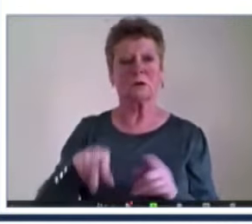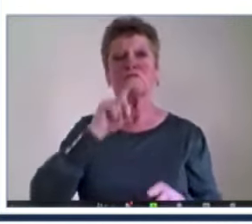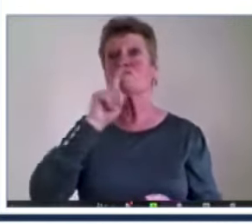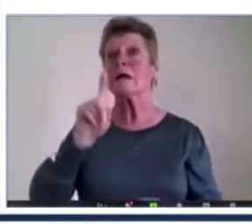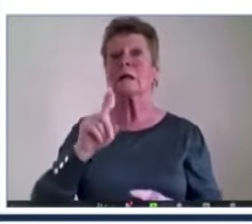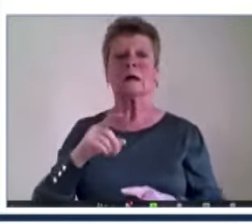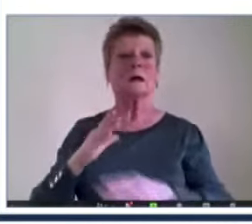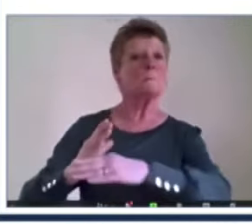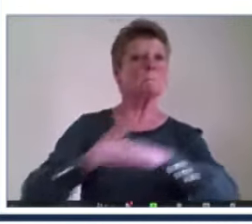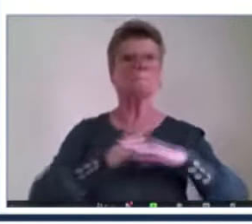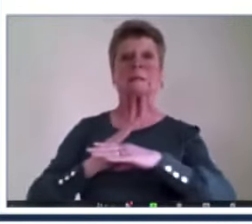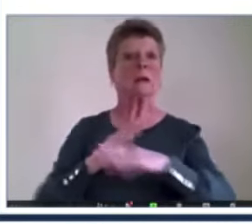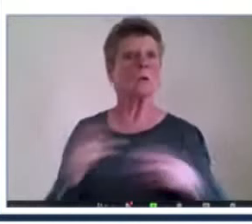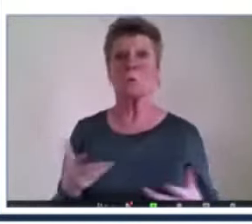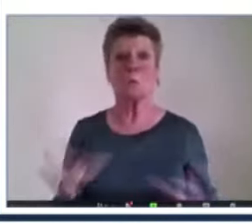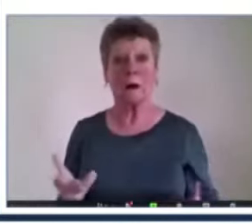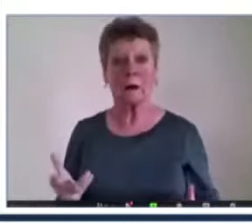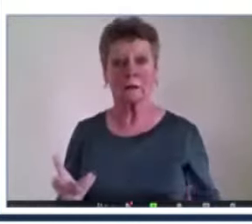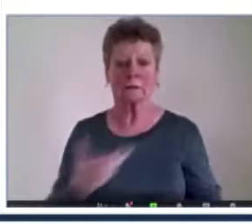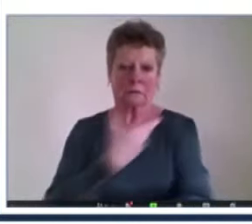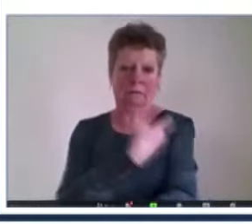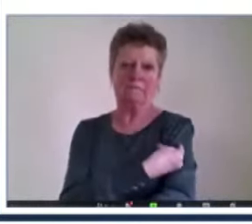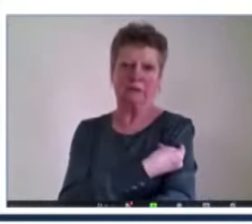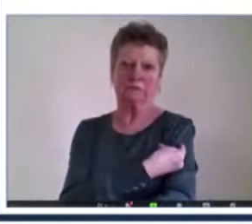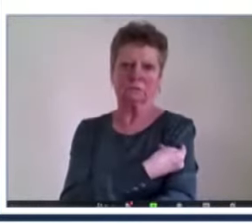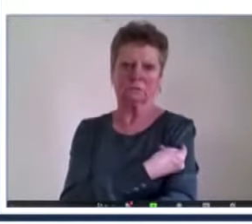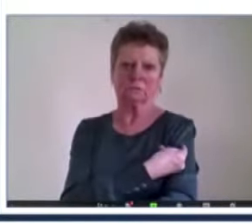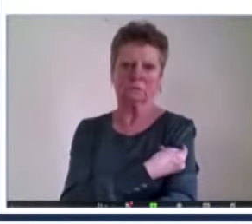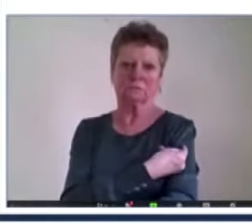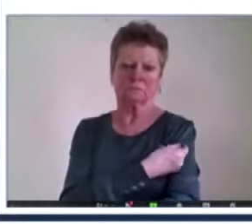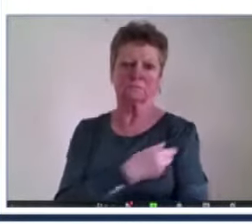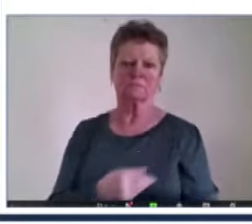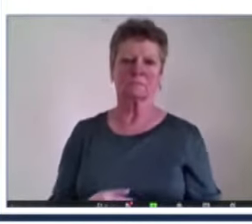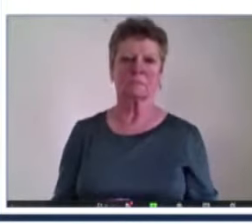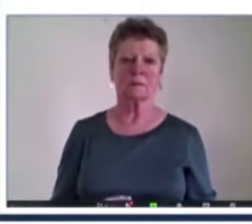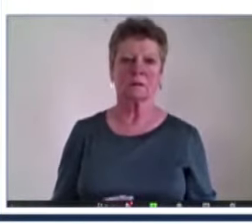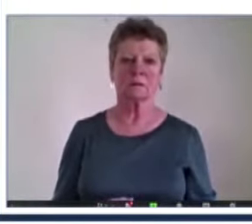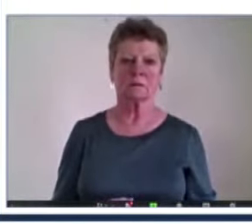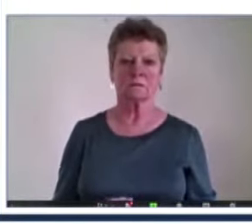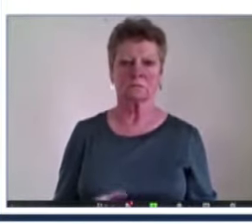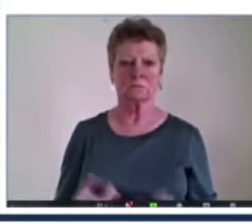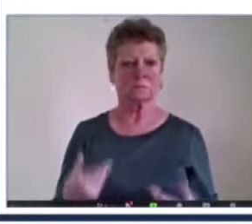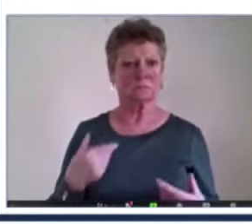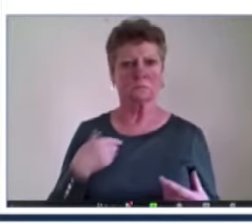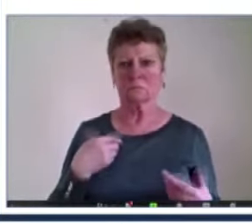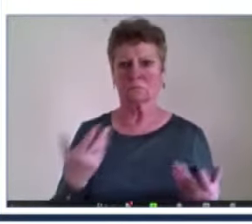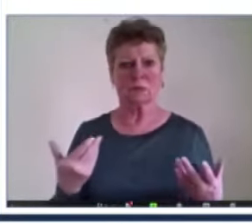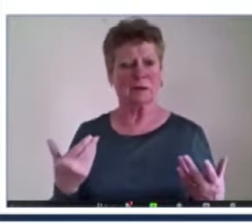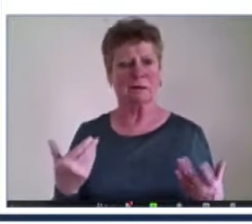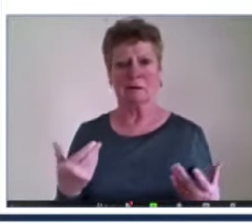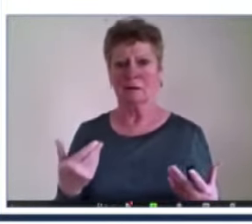it's against Omicron or this cousin of Omicron. And we have all the other measures which